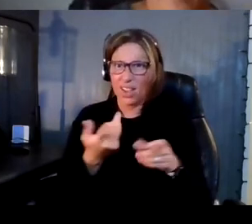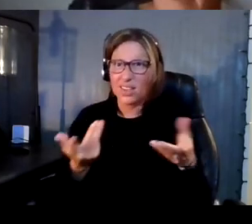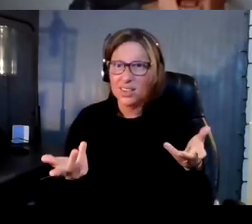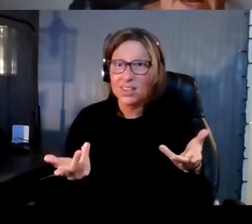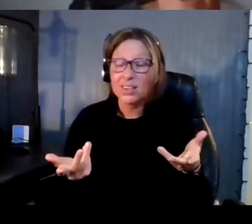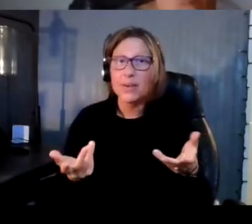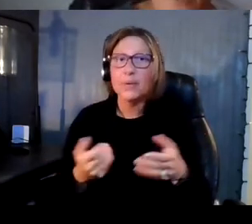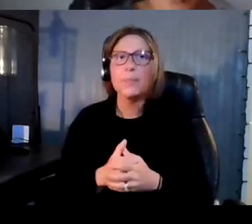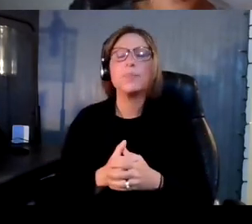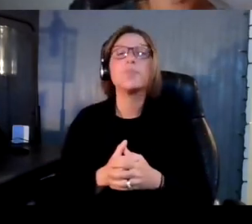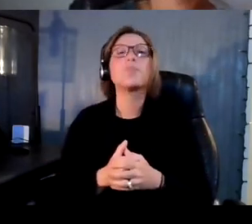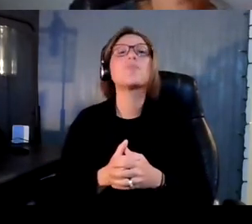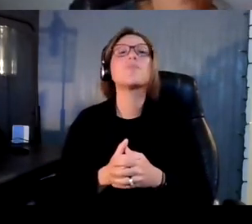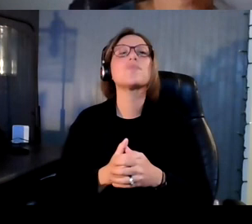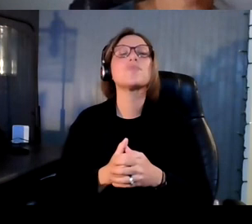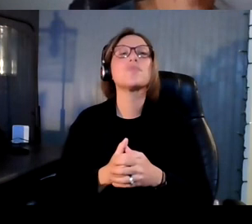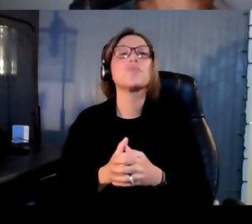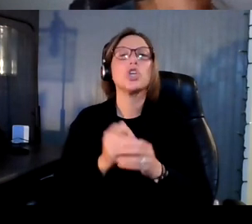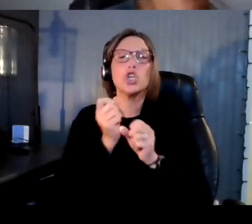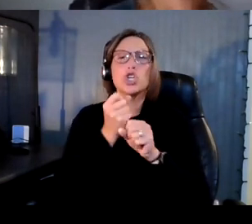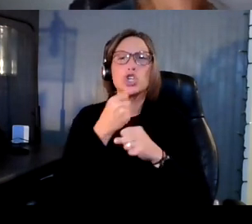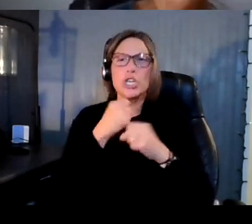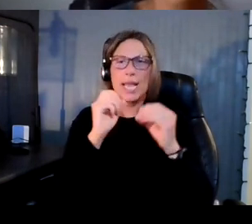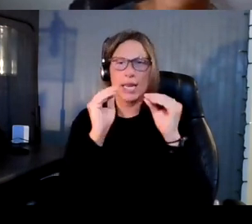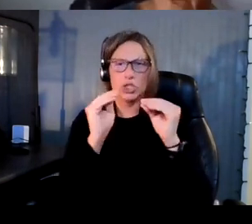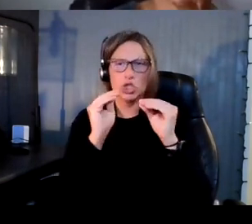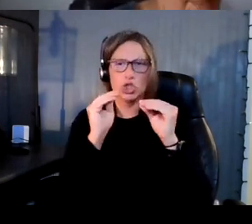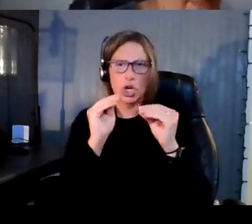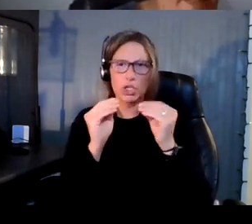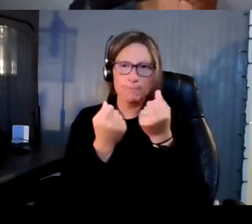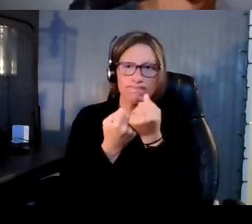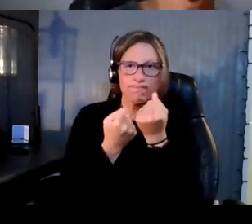to design instruction to promote the progress, that means we're